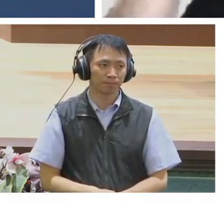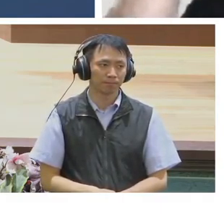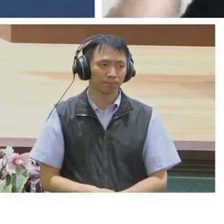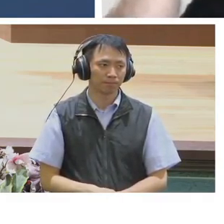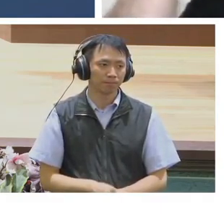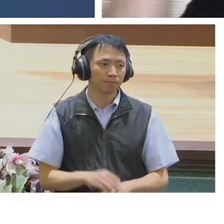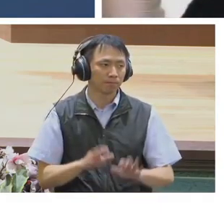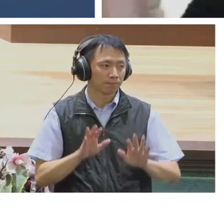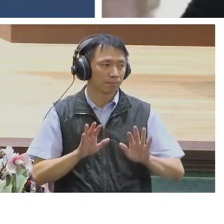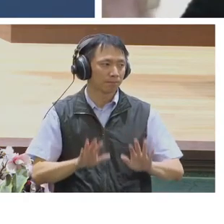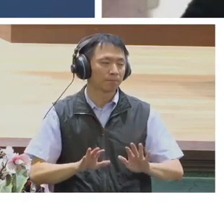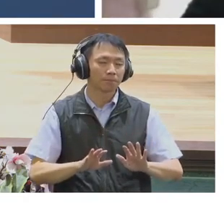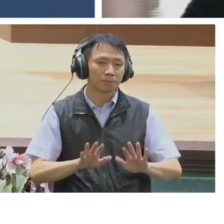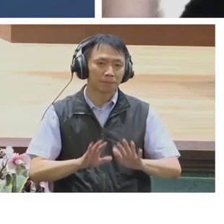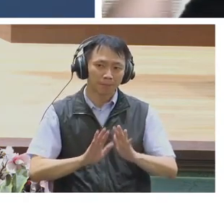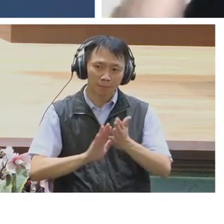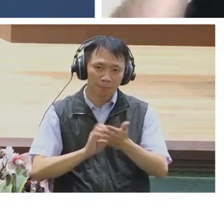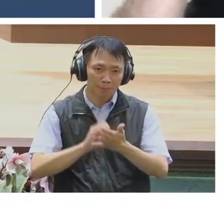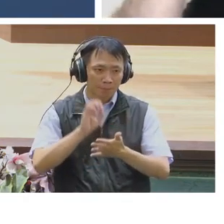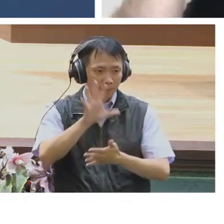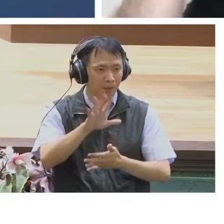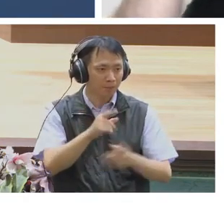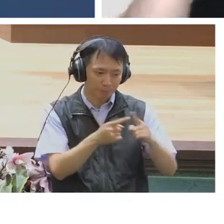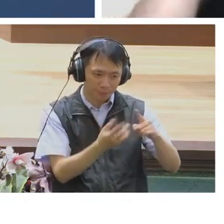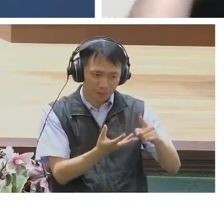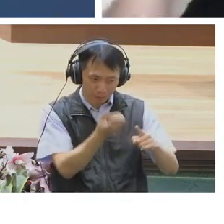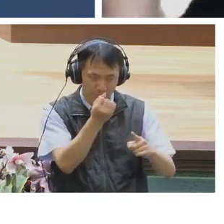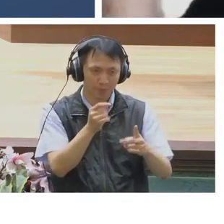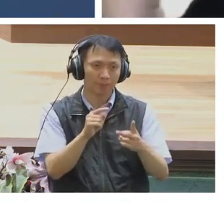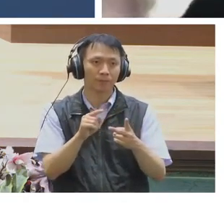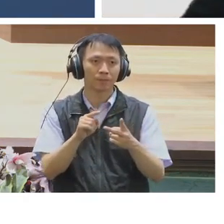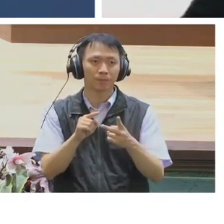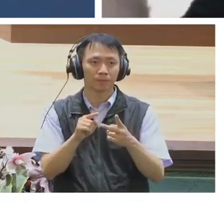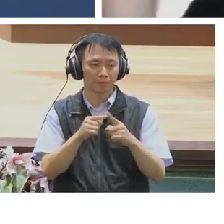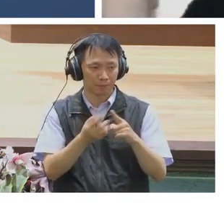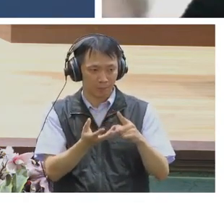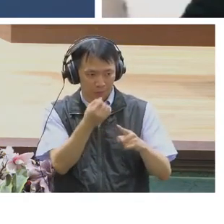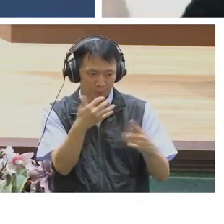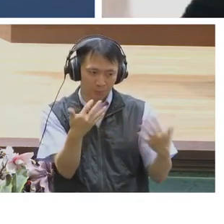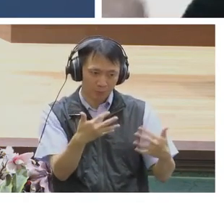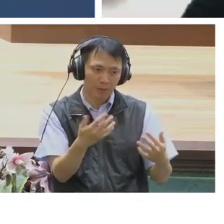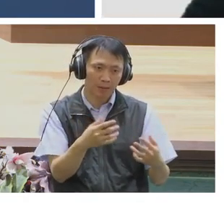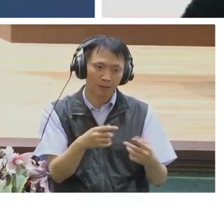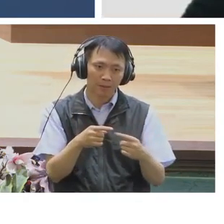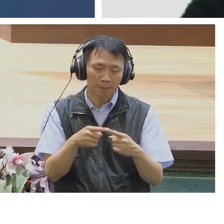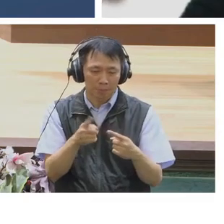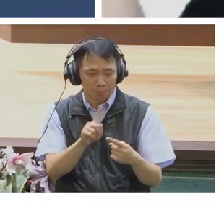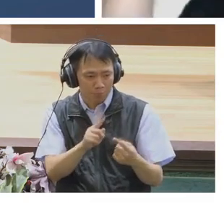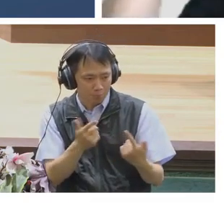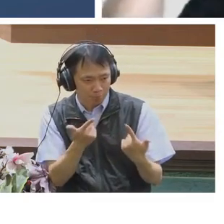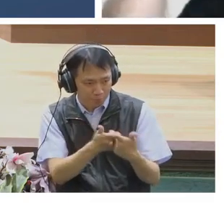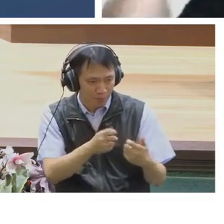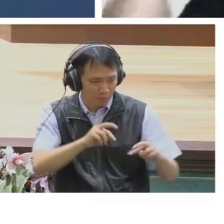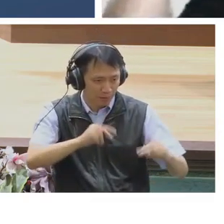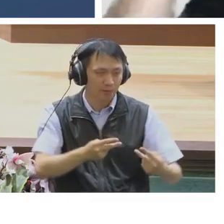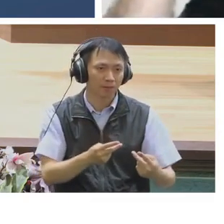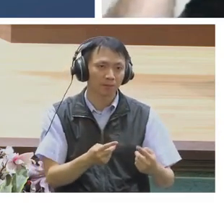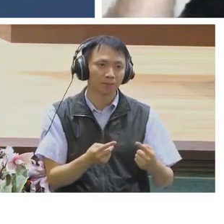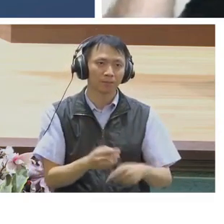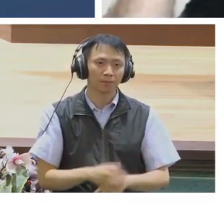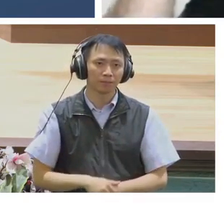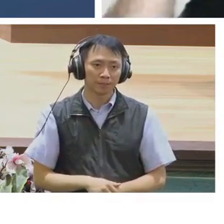we actually act upon them? How do we actually convert this into policies that help people? And those